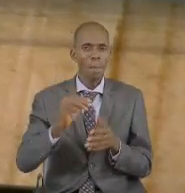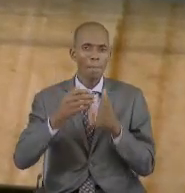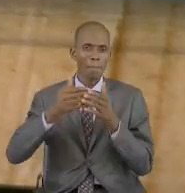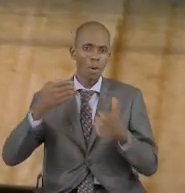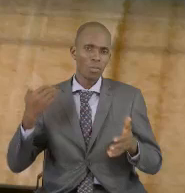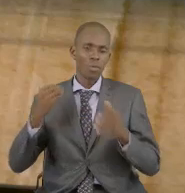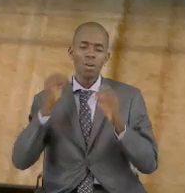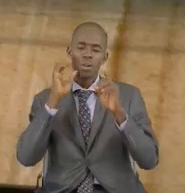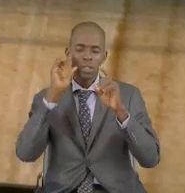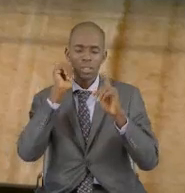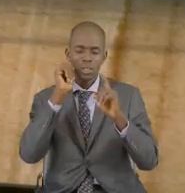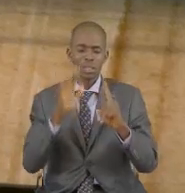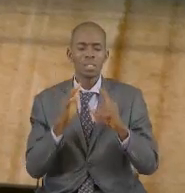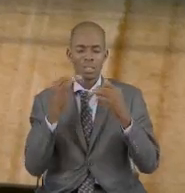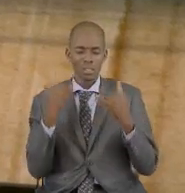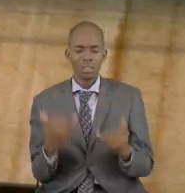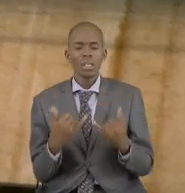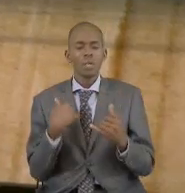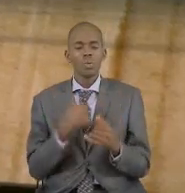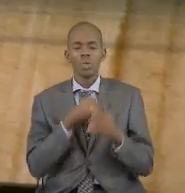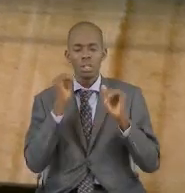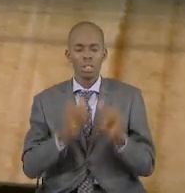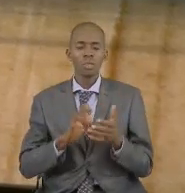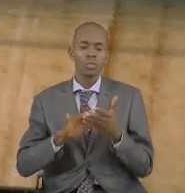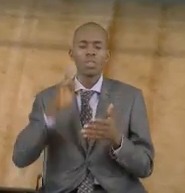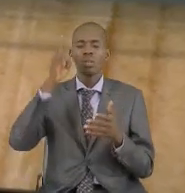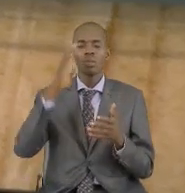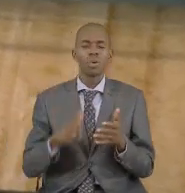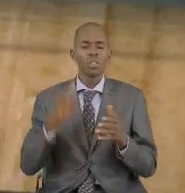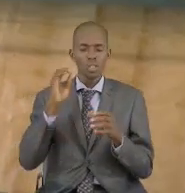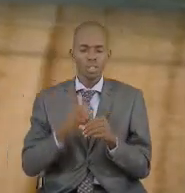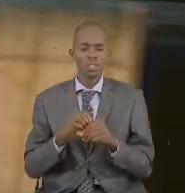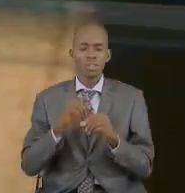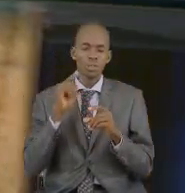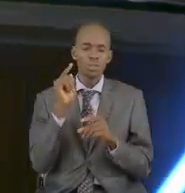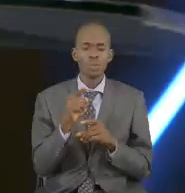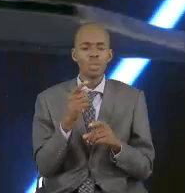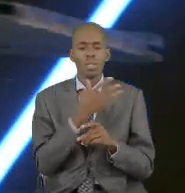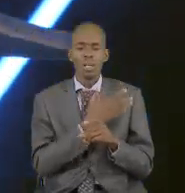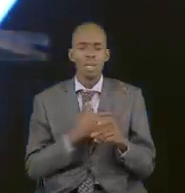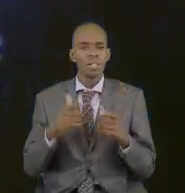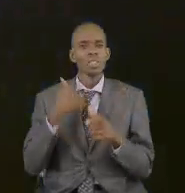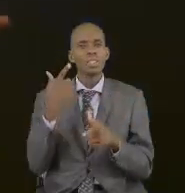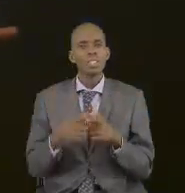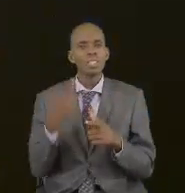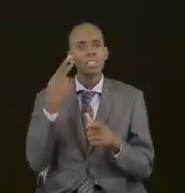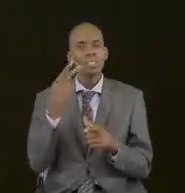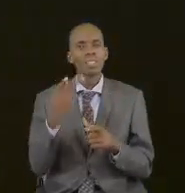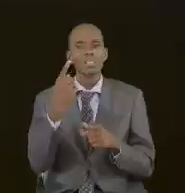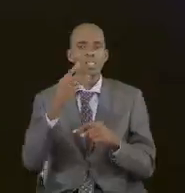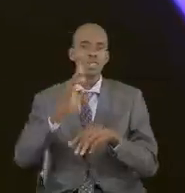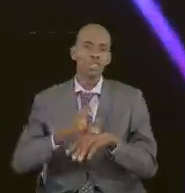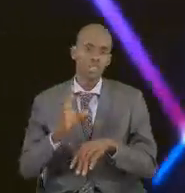we can glorify God in you. And then the church, where you